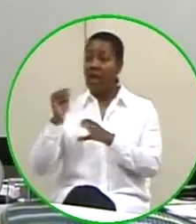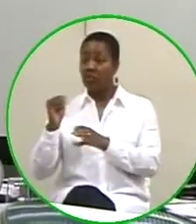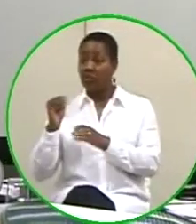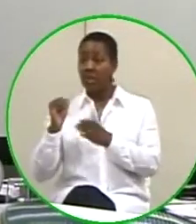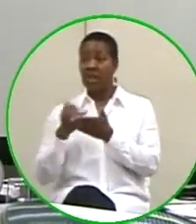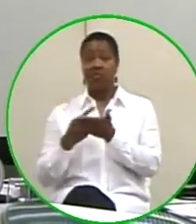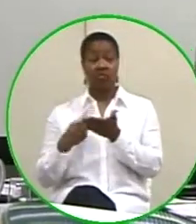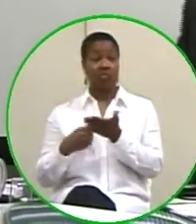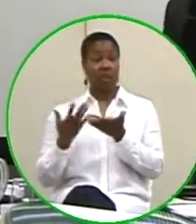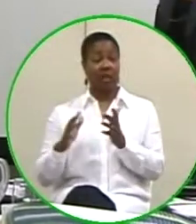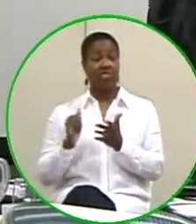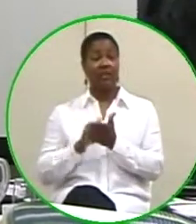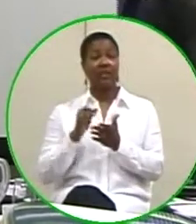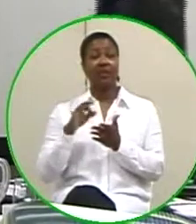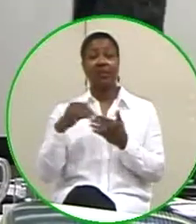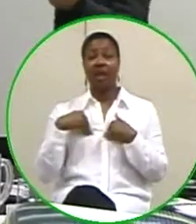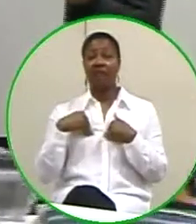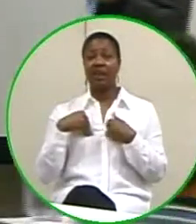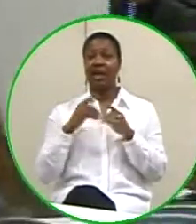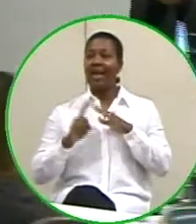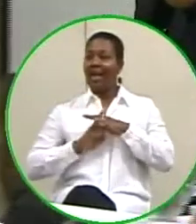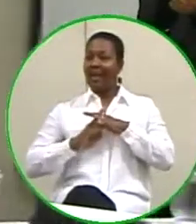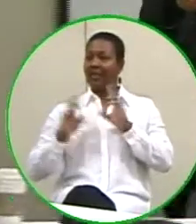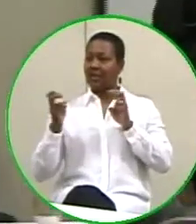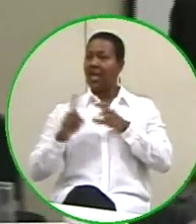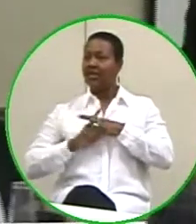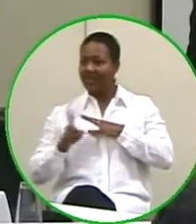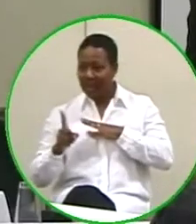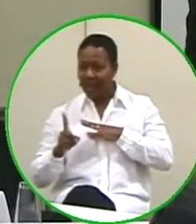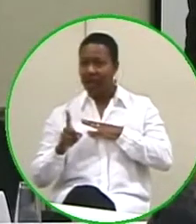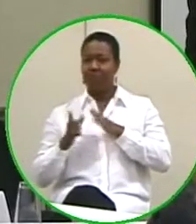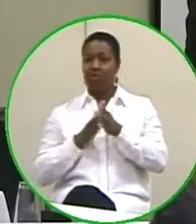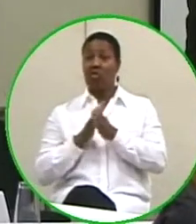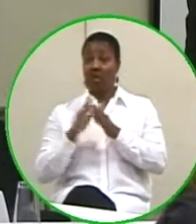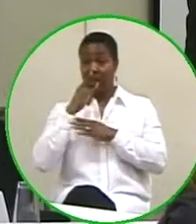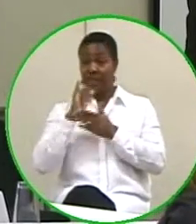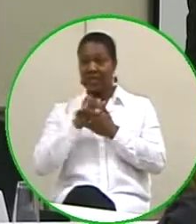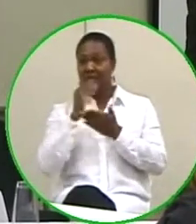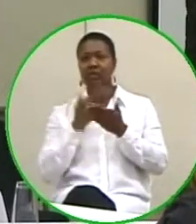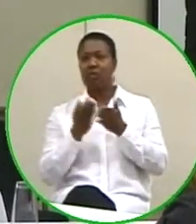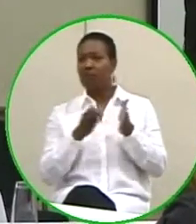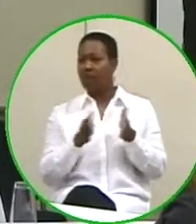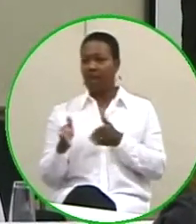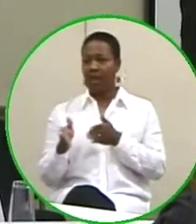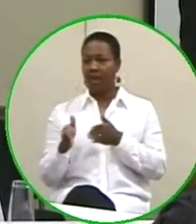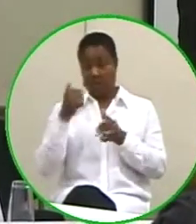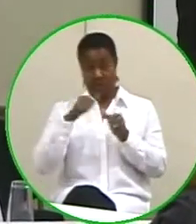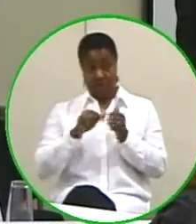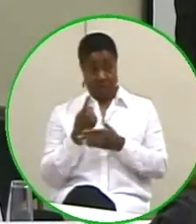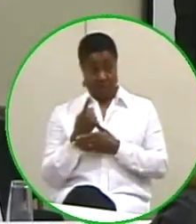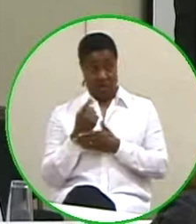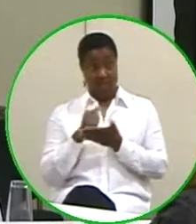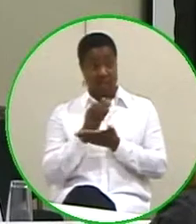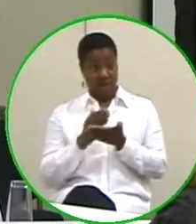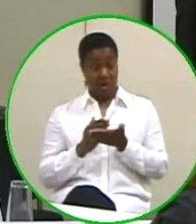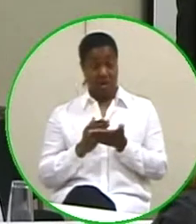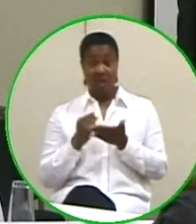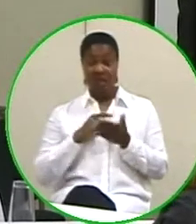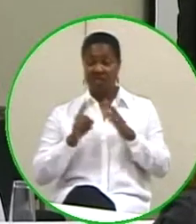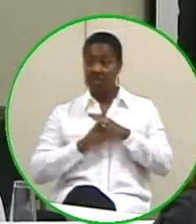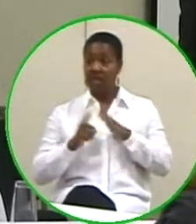is the idea that if you have an escape motivated kid, this isn't the plan. right? You remember this one, this piece of it? If